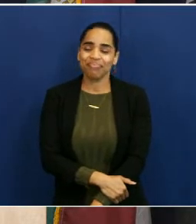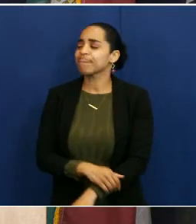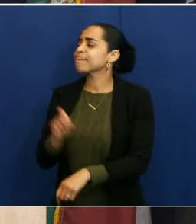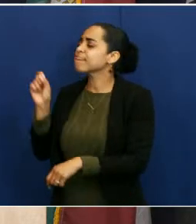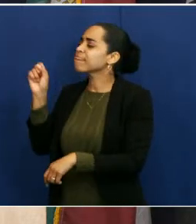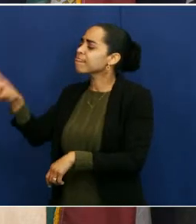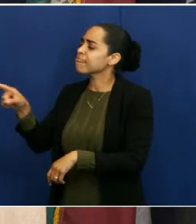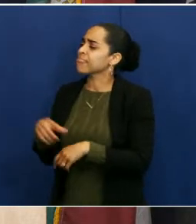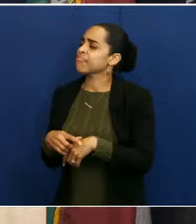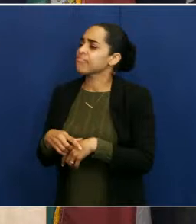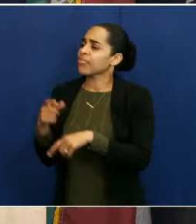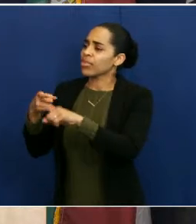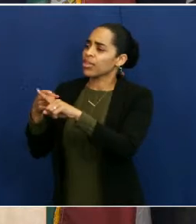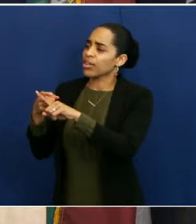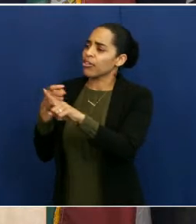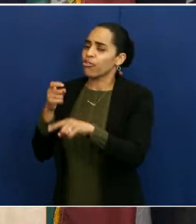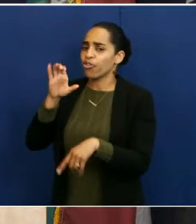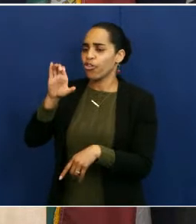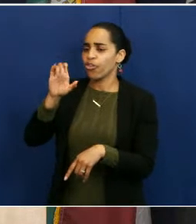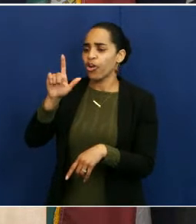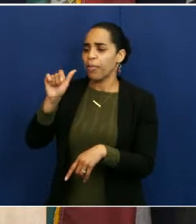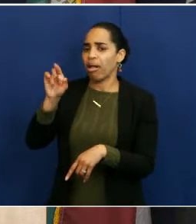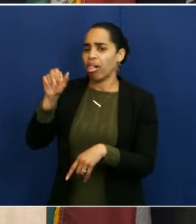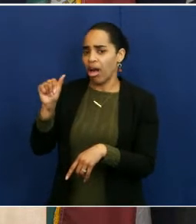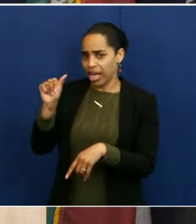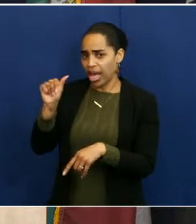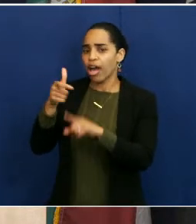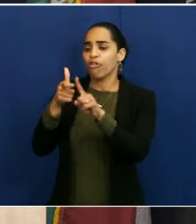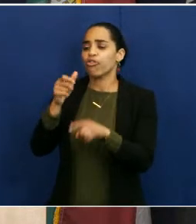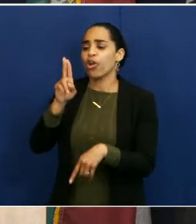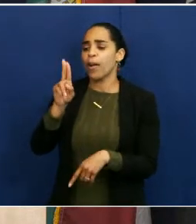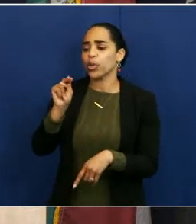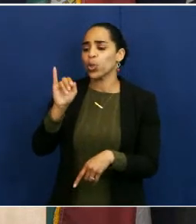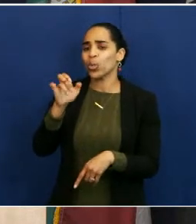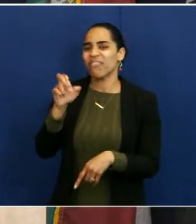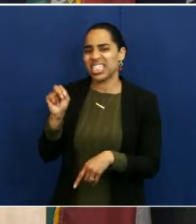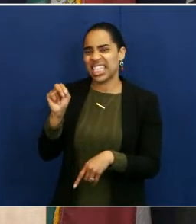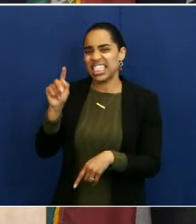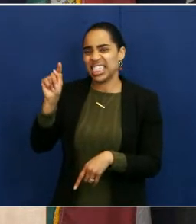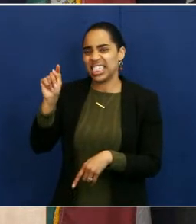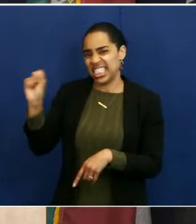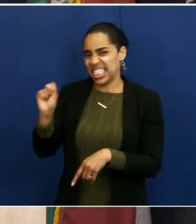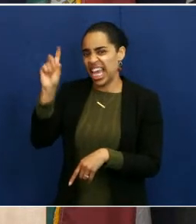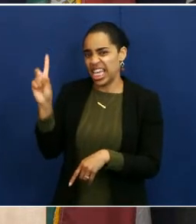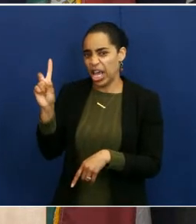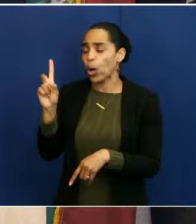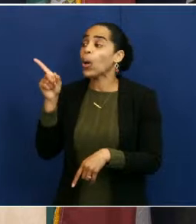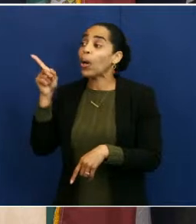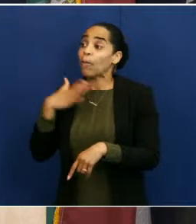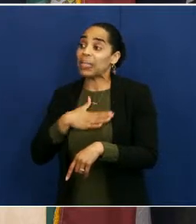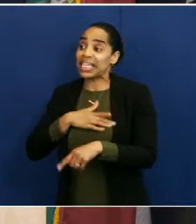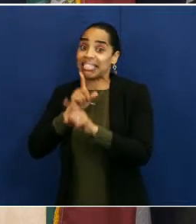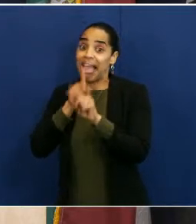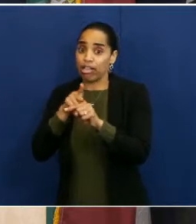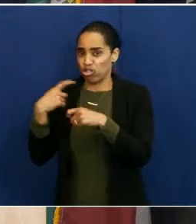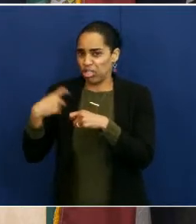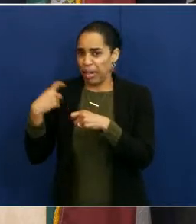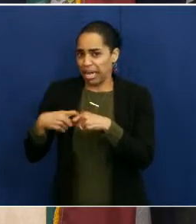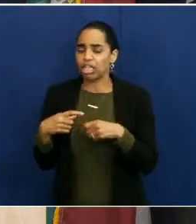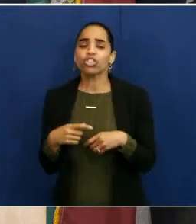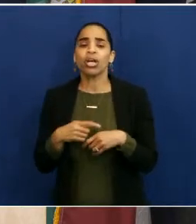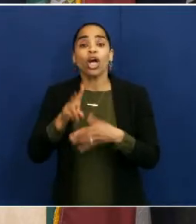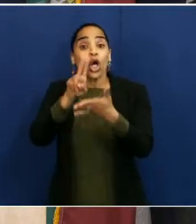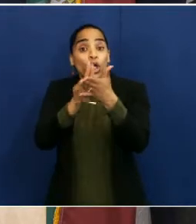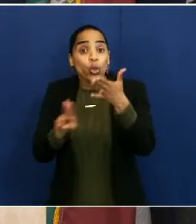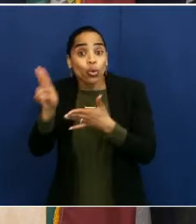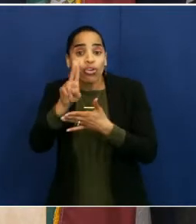This next text question is from Claudia Buccio with Univision San Diego, and she's asking for a response in Spanish. How will